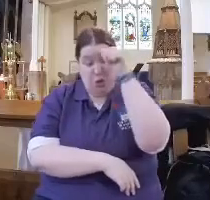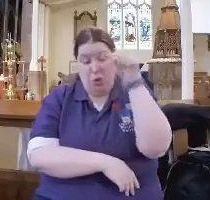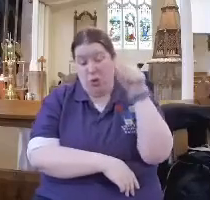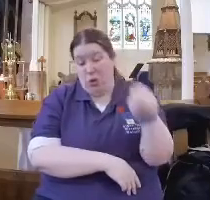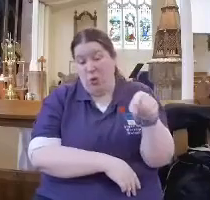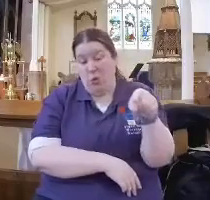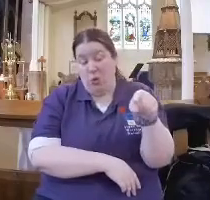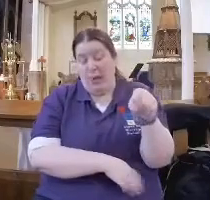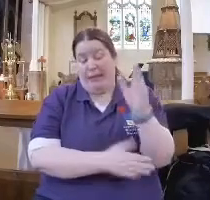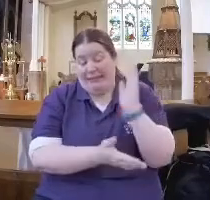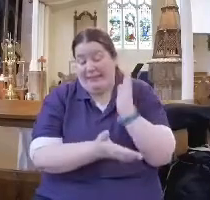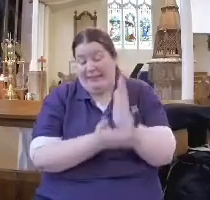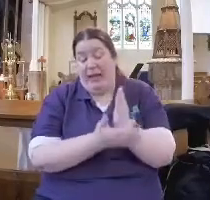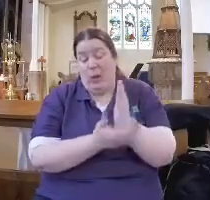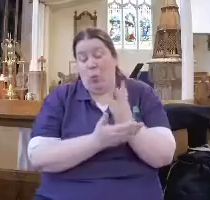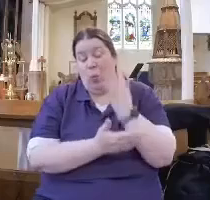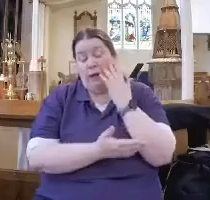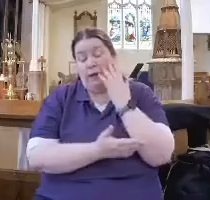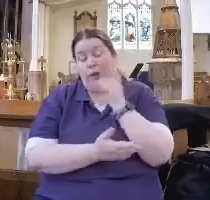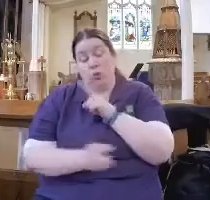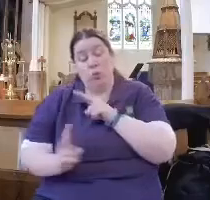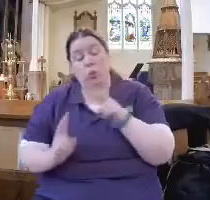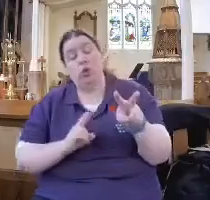him knew when to watch him.